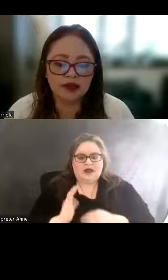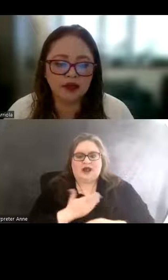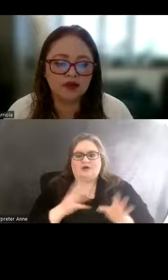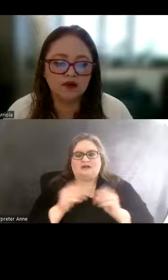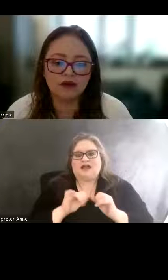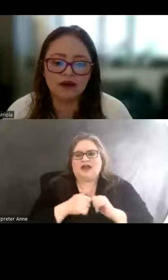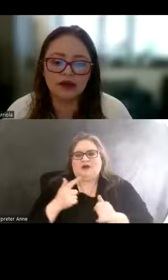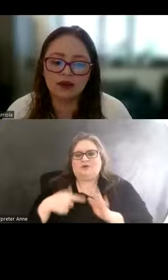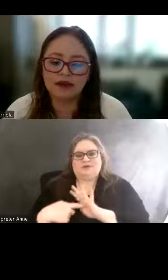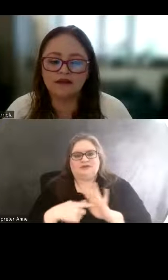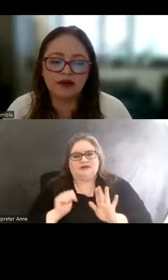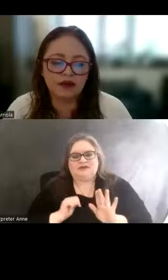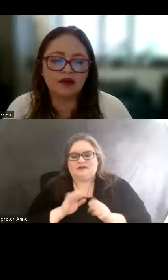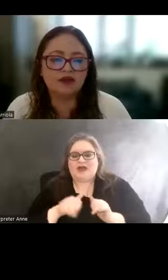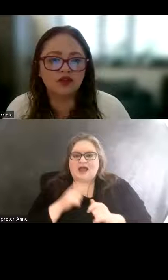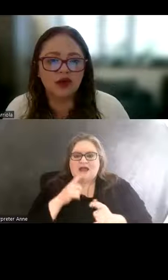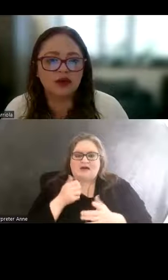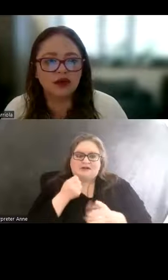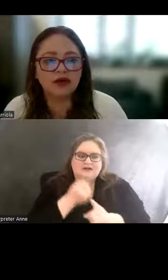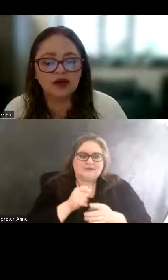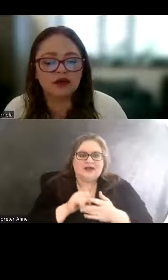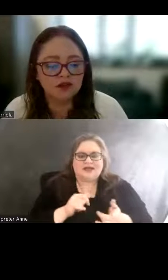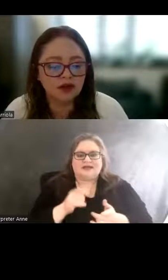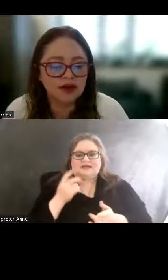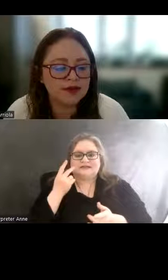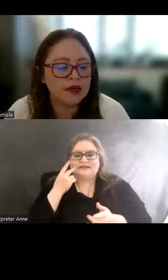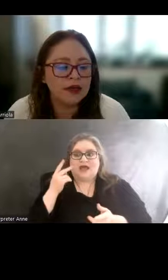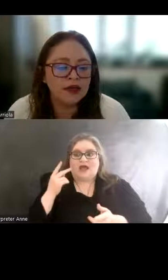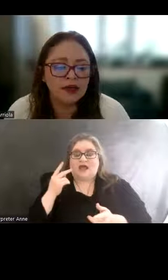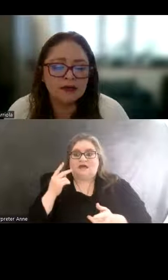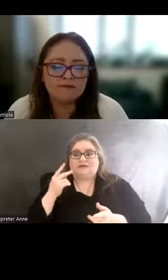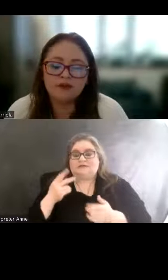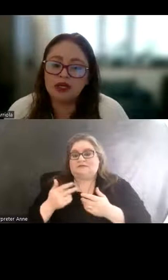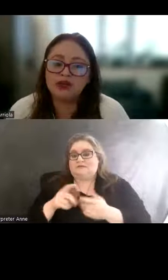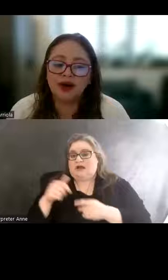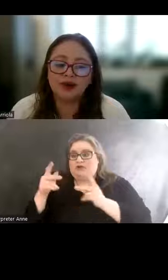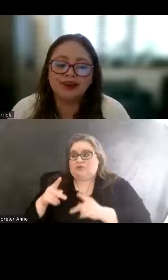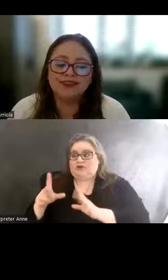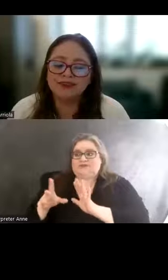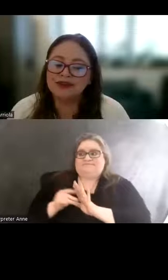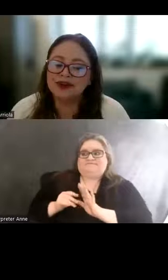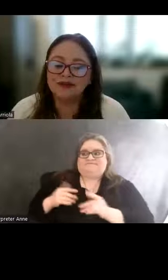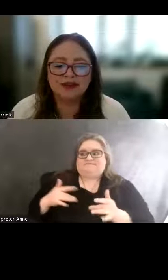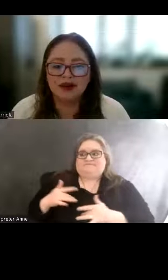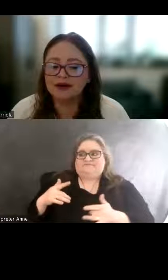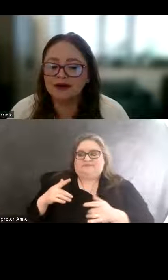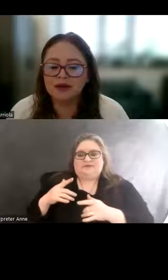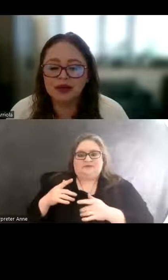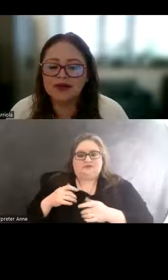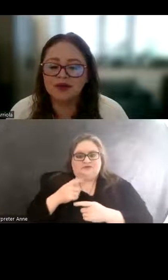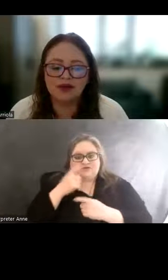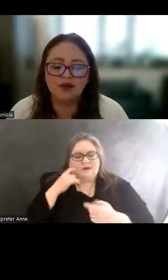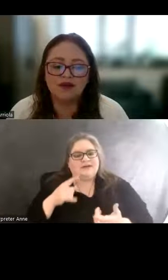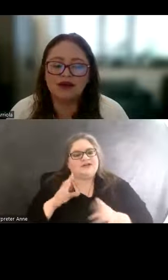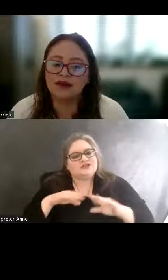we're presenting ourselves. It can impact that vicarious trauma and that vicarious stress. Peer talk, right? Children often talk